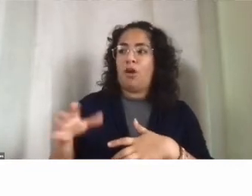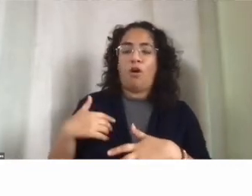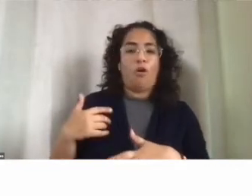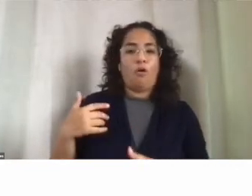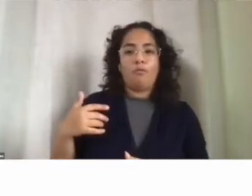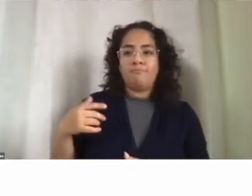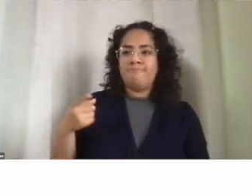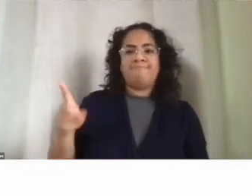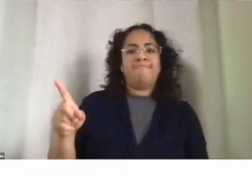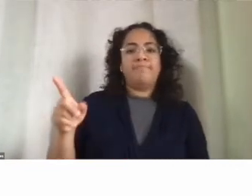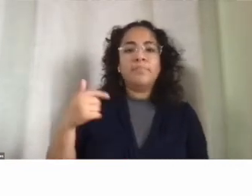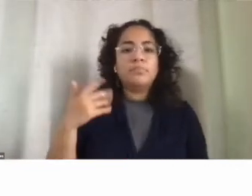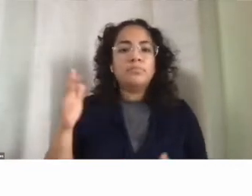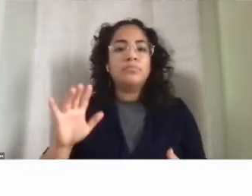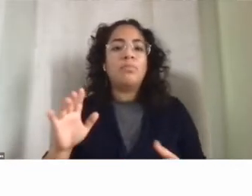support them.